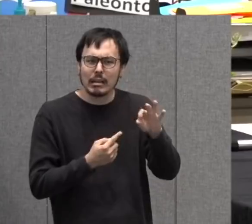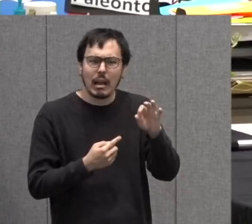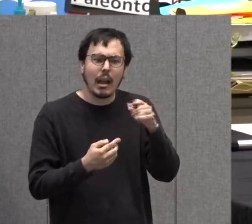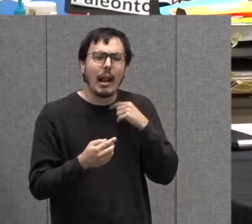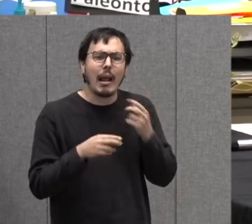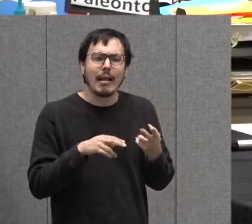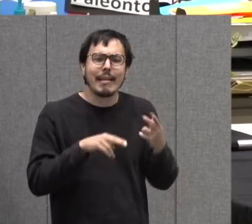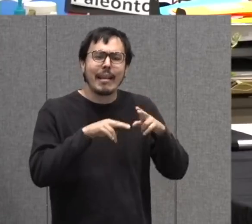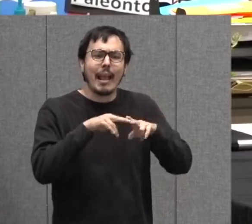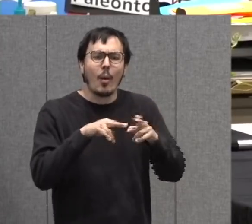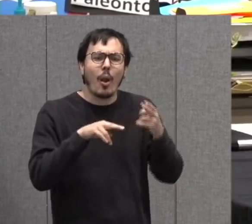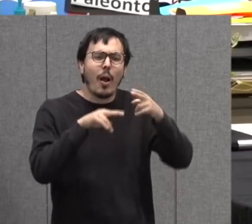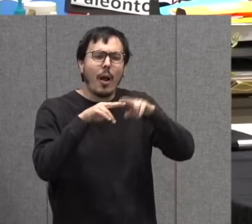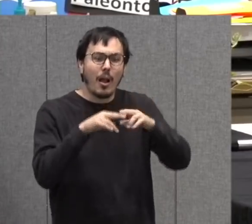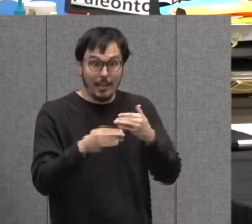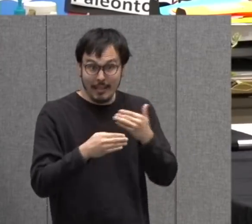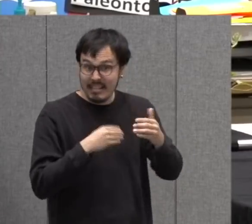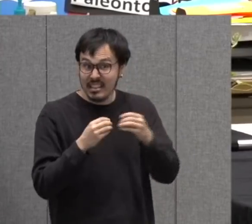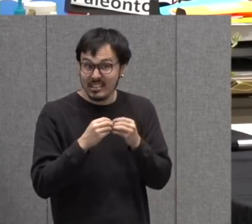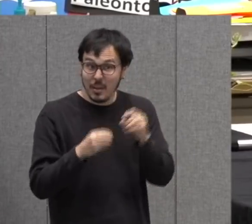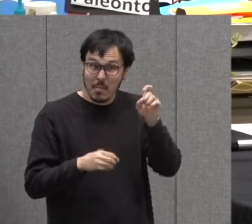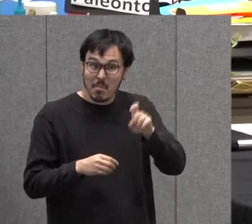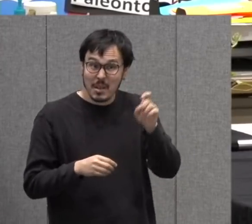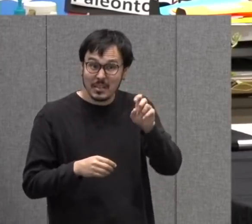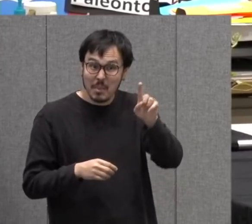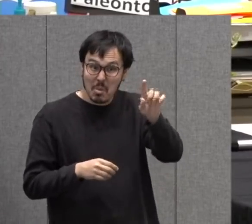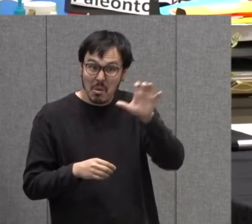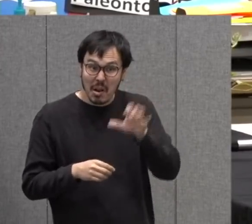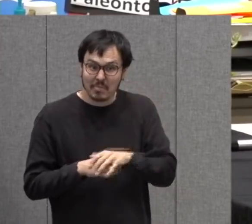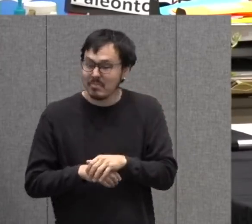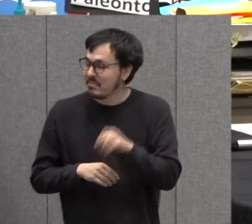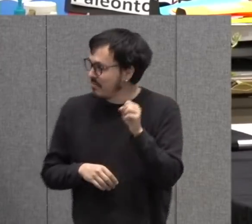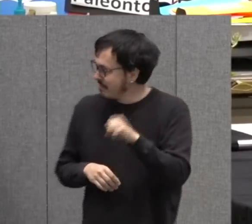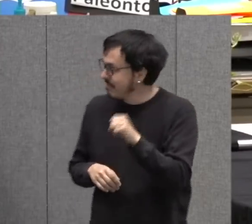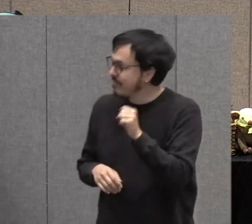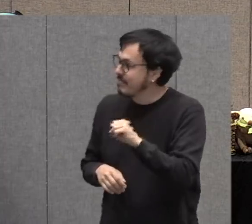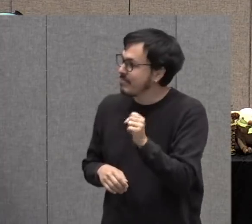on, that next number has to be 100. Yes. Okay?